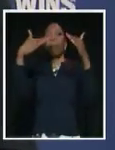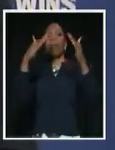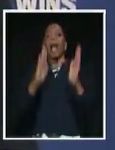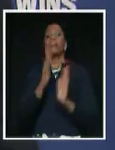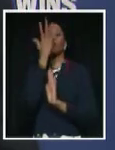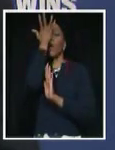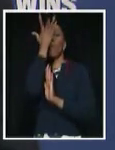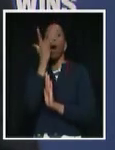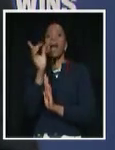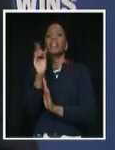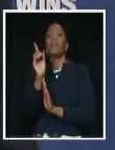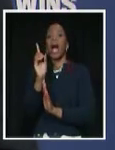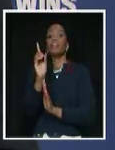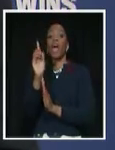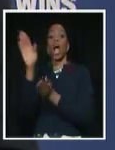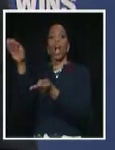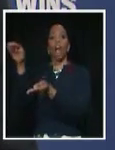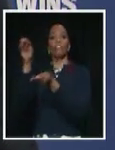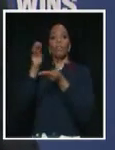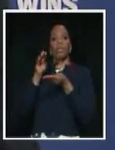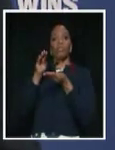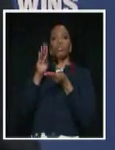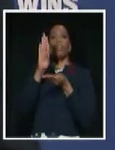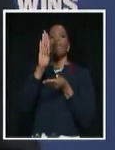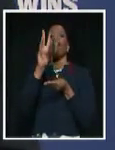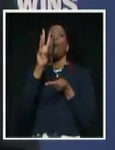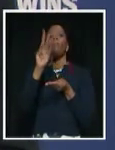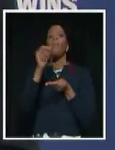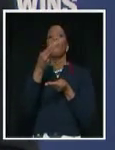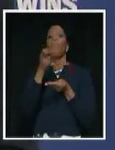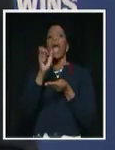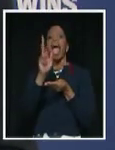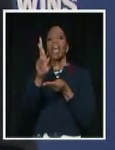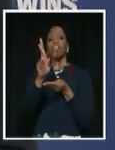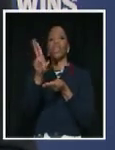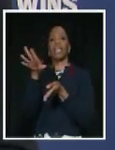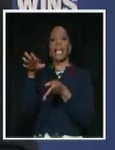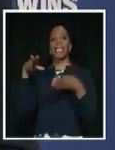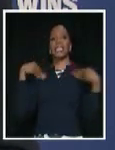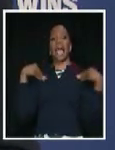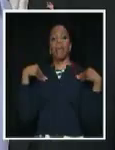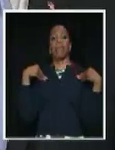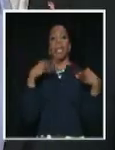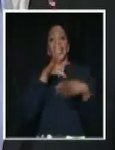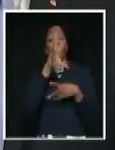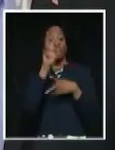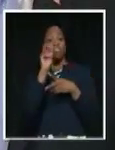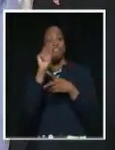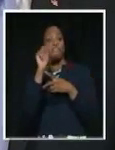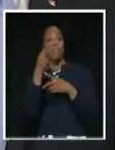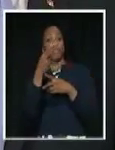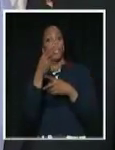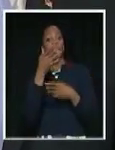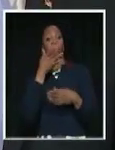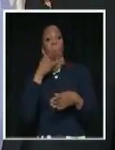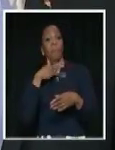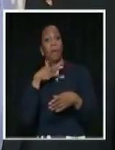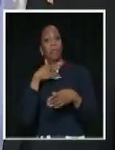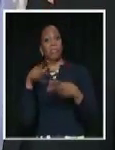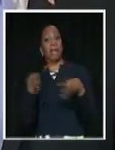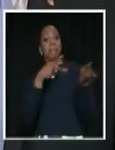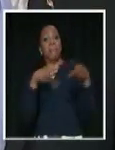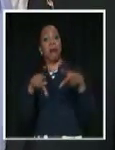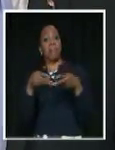keeps taking contributions from Bruce Ratner. Bruce Ratner actually paid for his 50th birthday party. The reality is he makes promises he can't